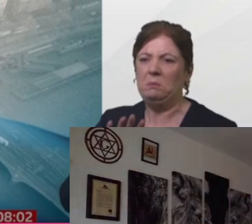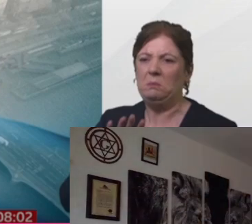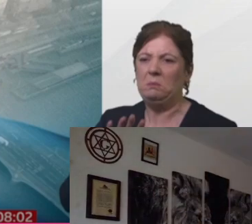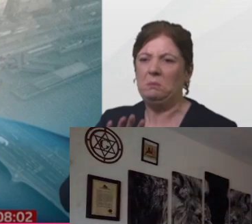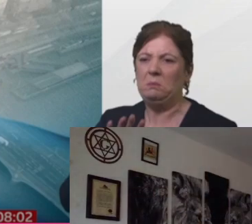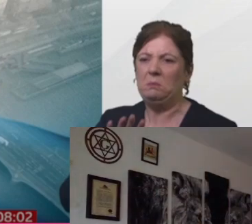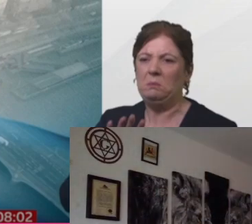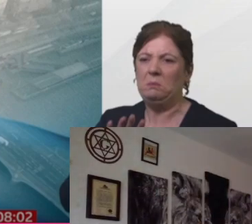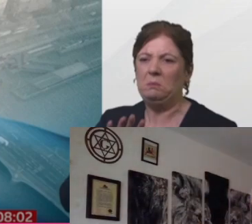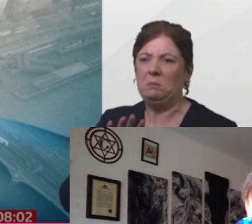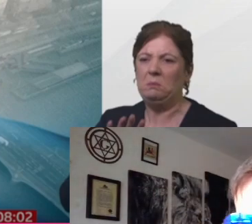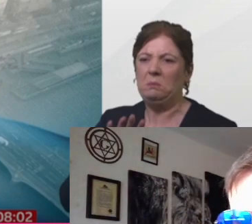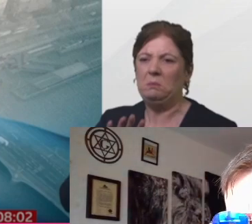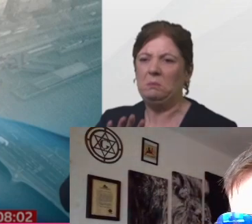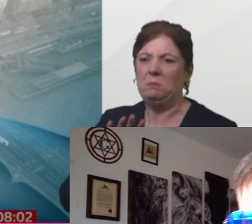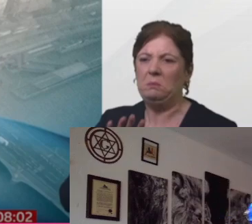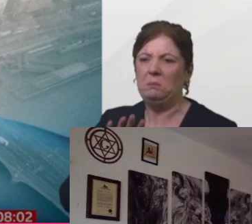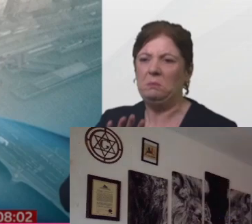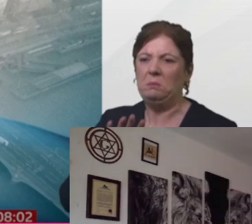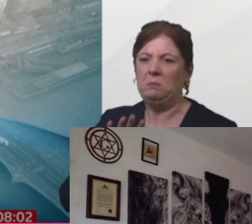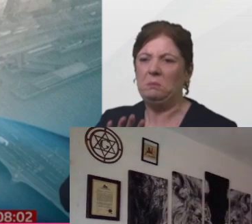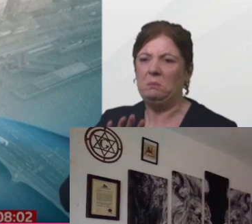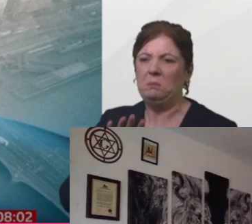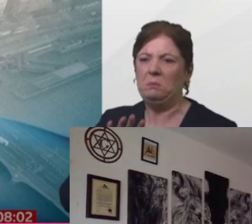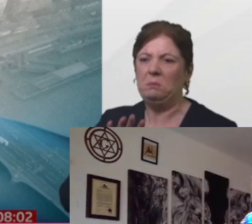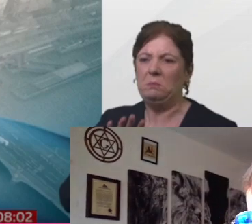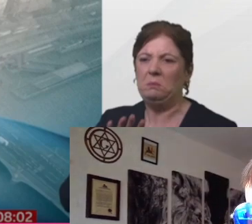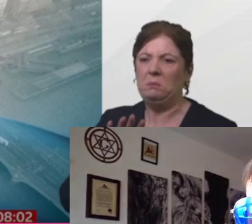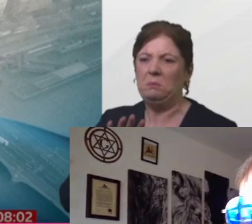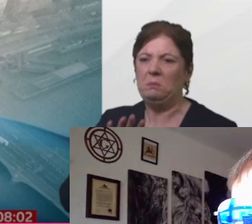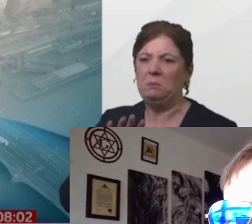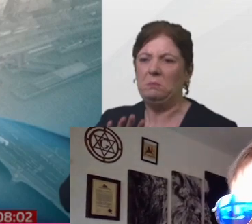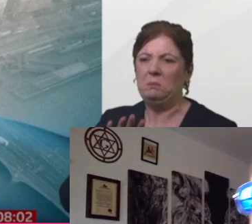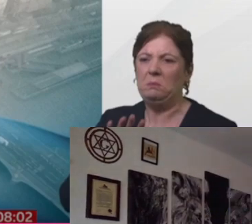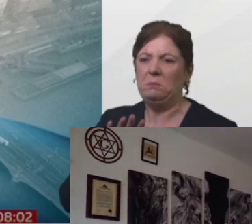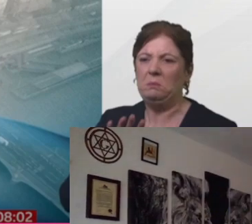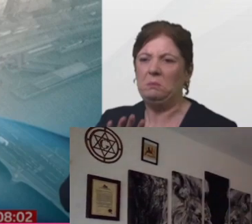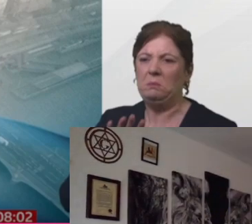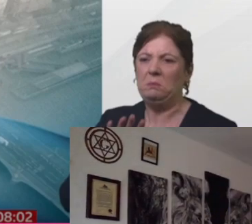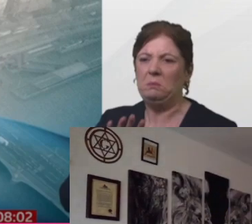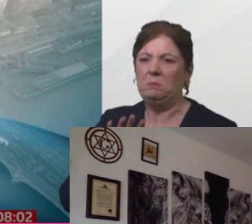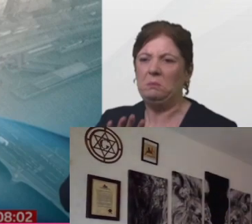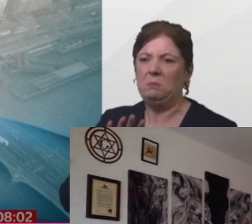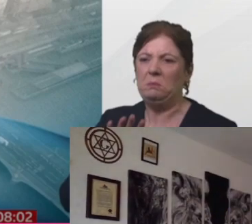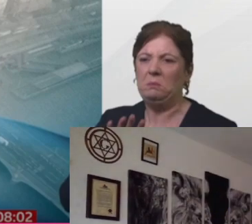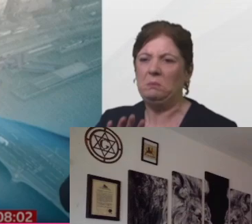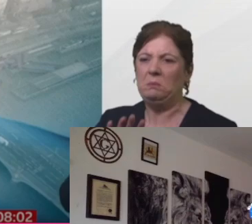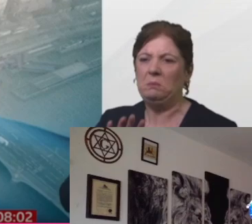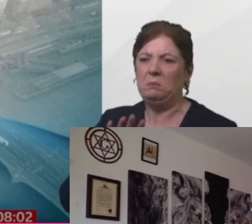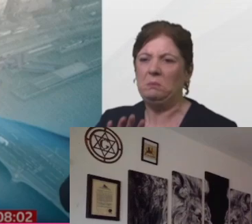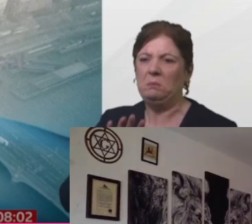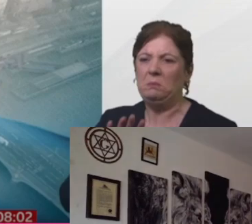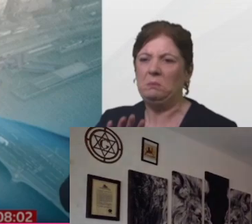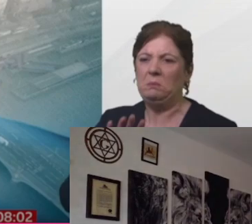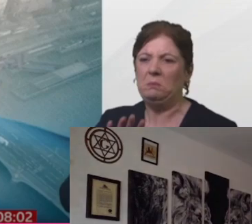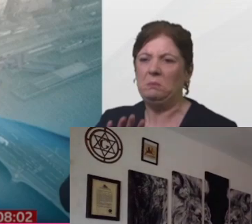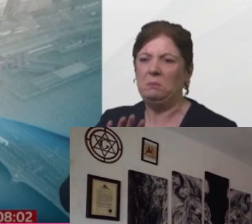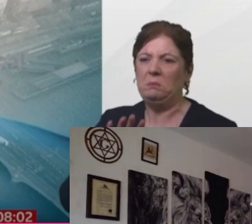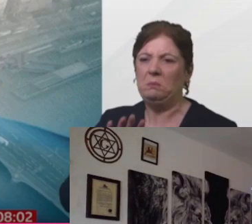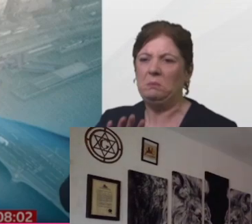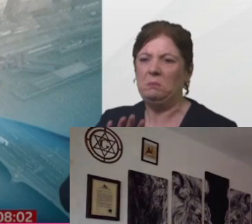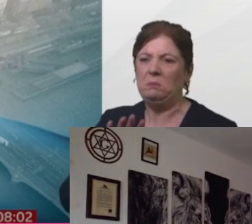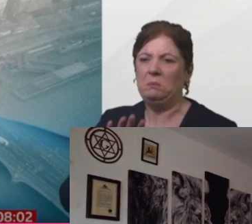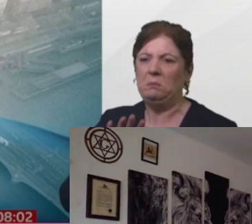Proddies. We're going to protest against the fucking Catholic Church. They've got a monopoly, I tell you, on fucking the word of